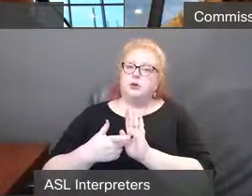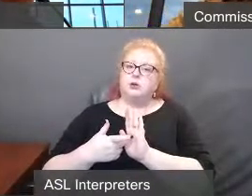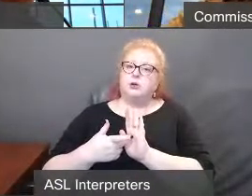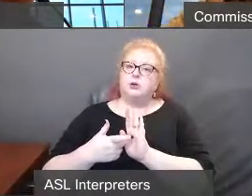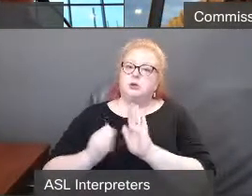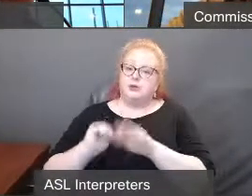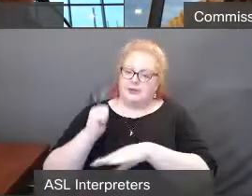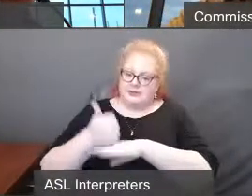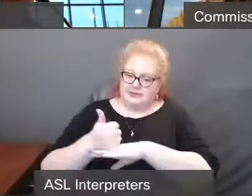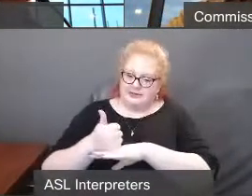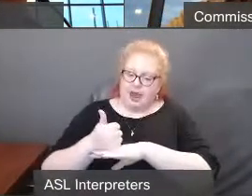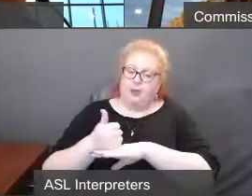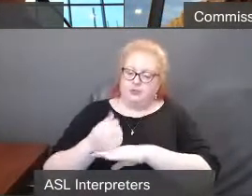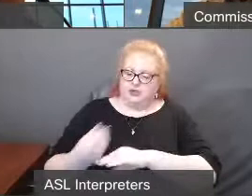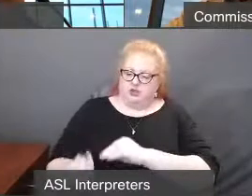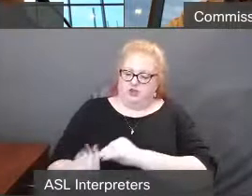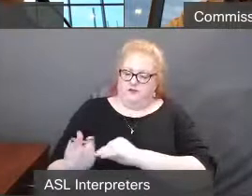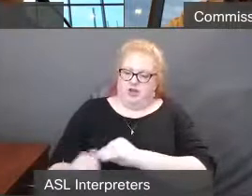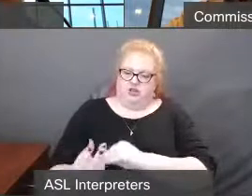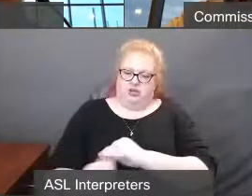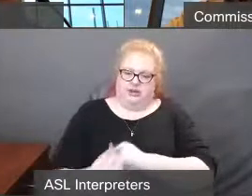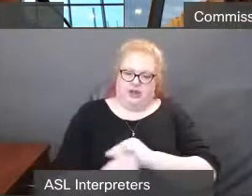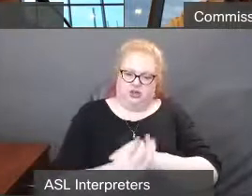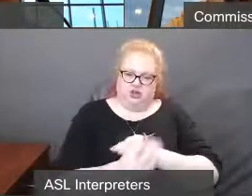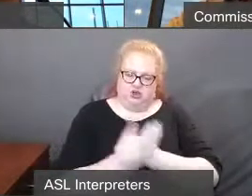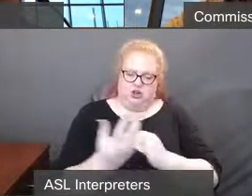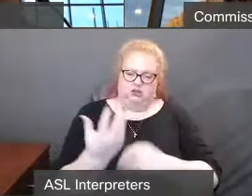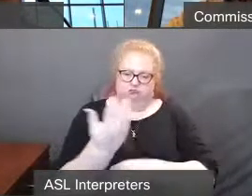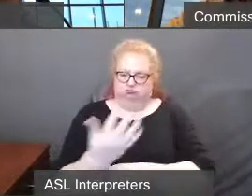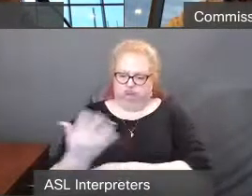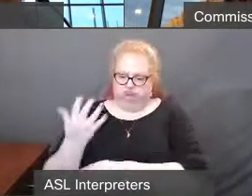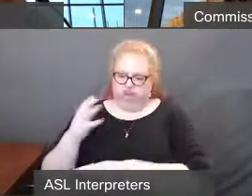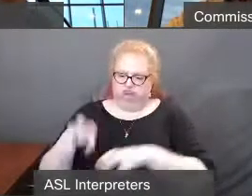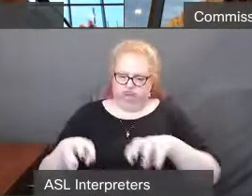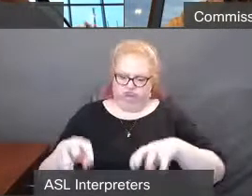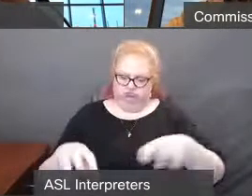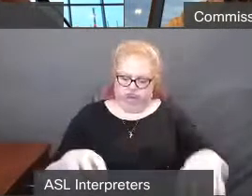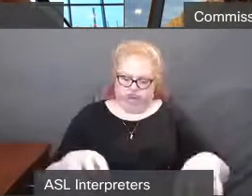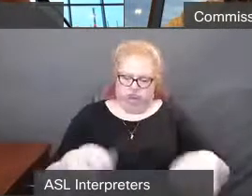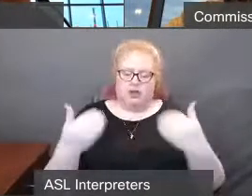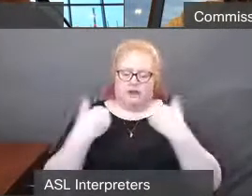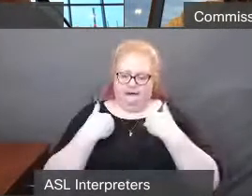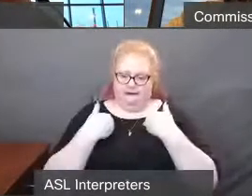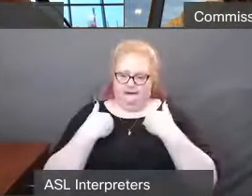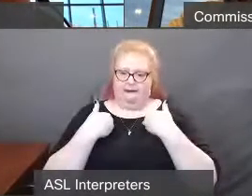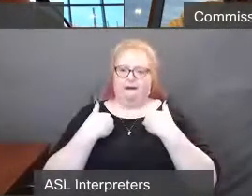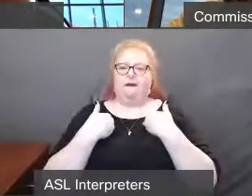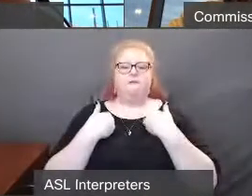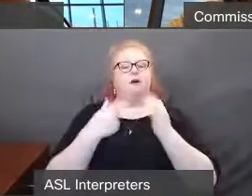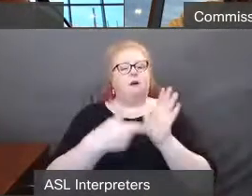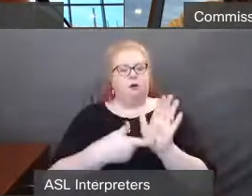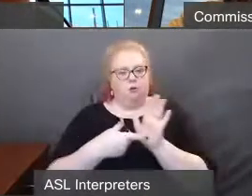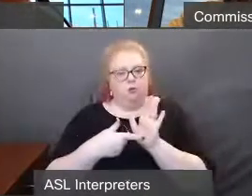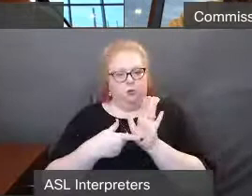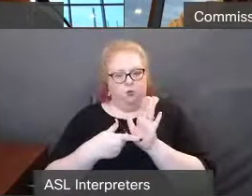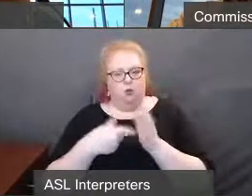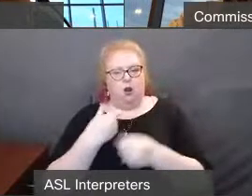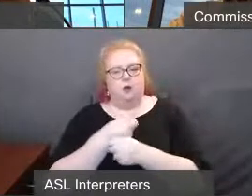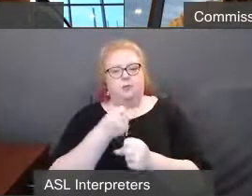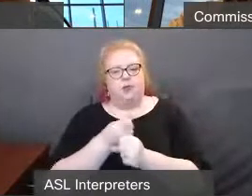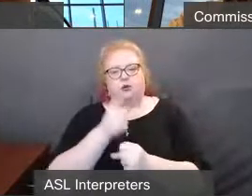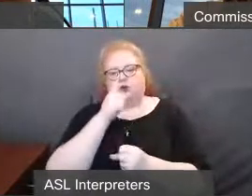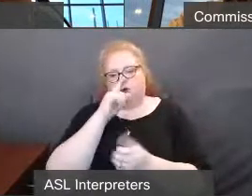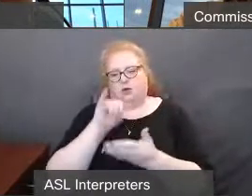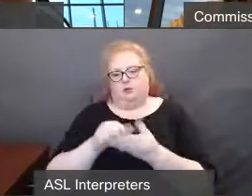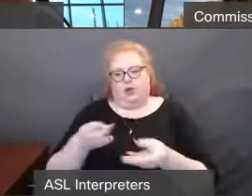establish vegetation. They will be required to make sure that the property drains,